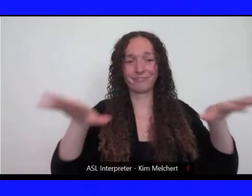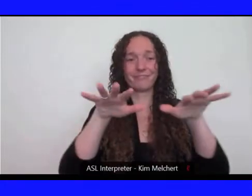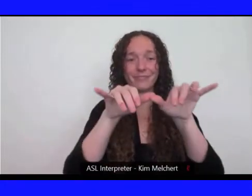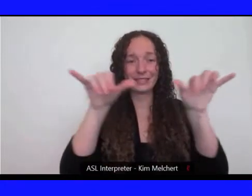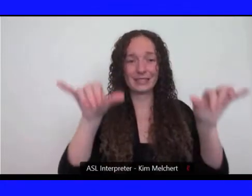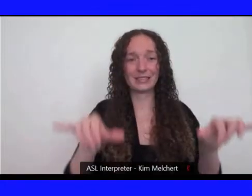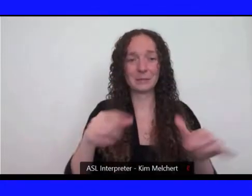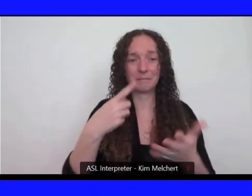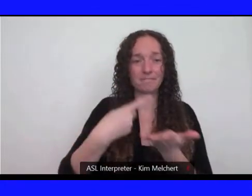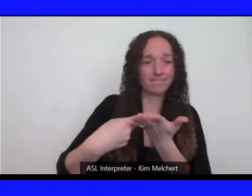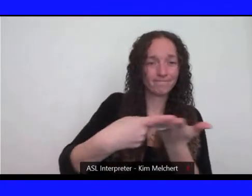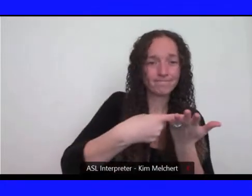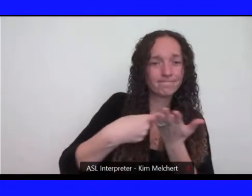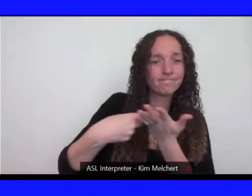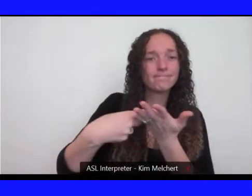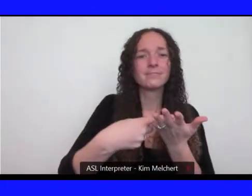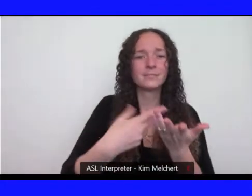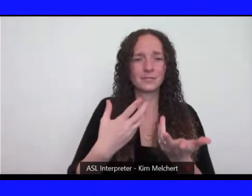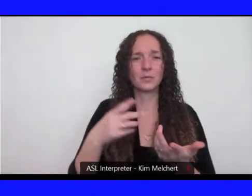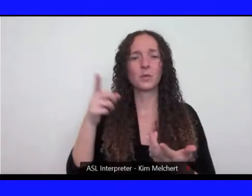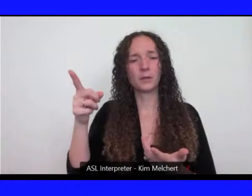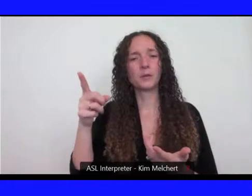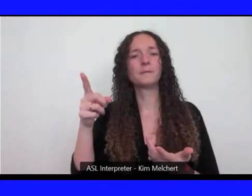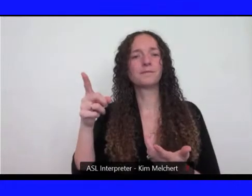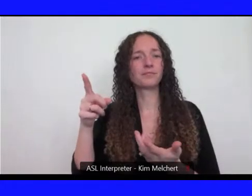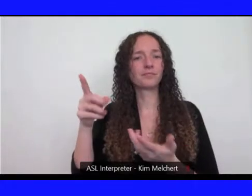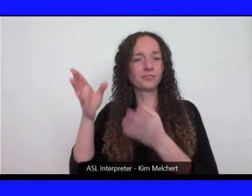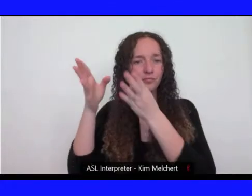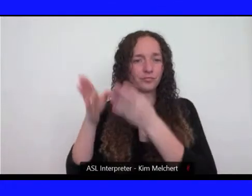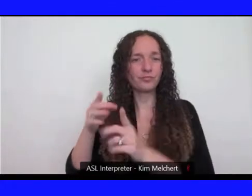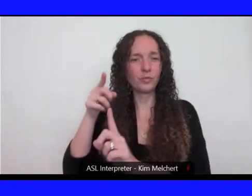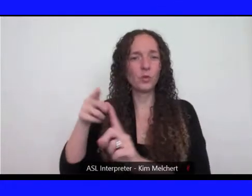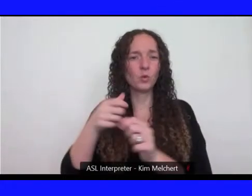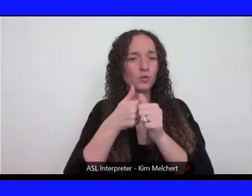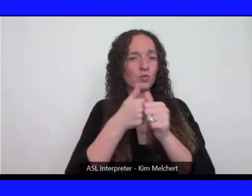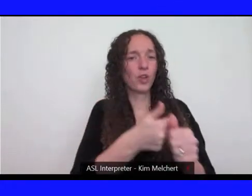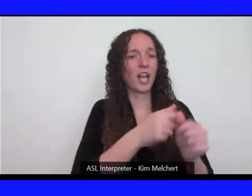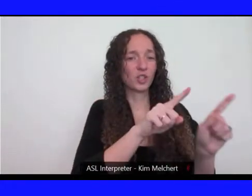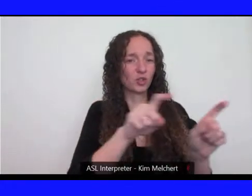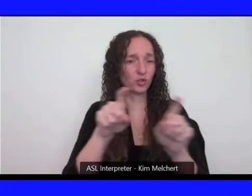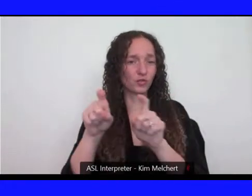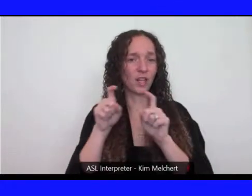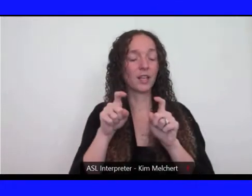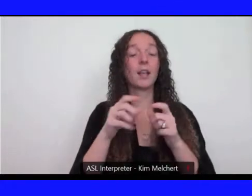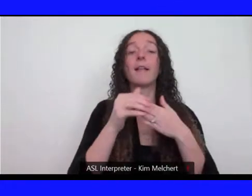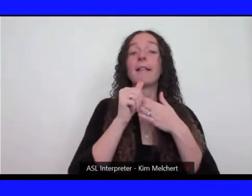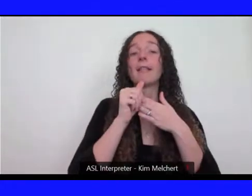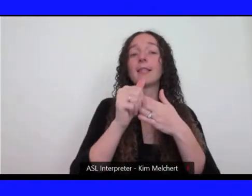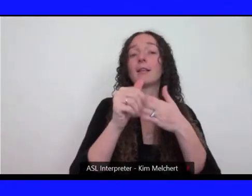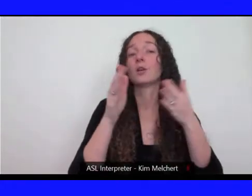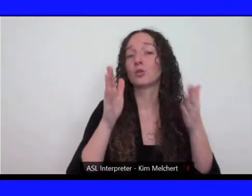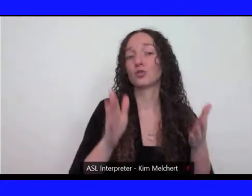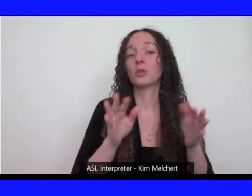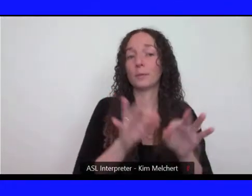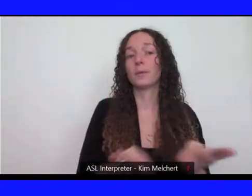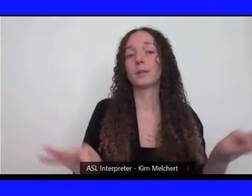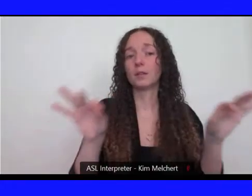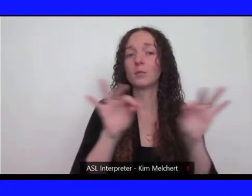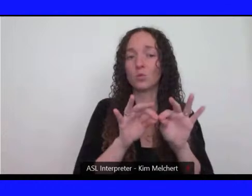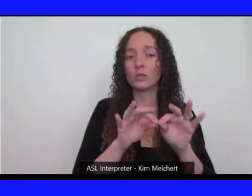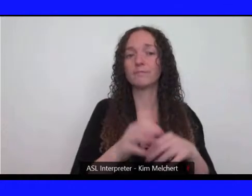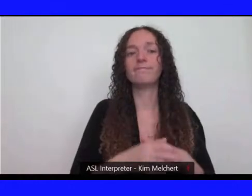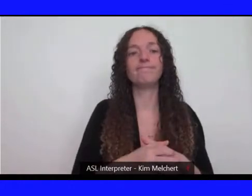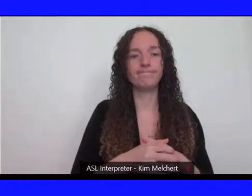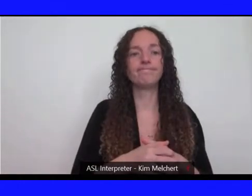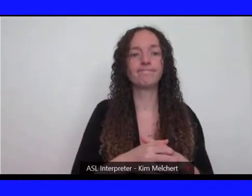lot. But I think there's, a multiplicity of factors here. Eric, any particular ones that you think coming out of that